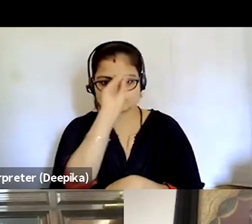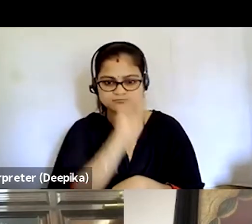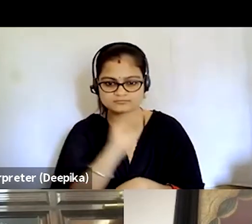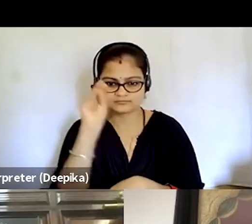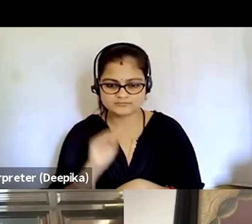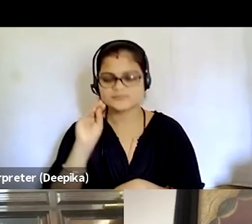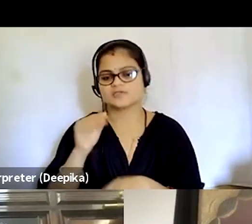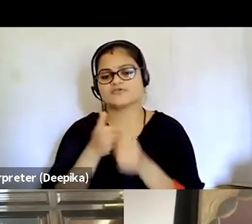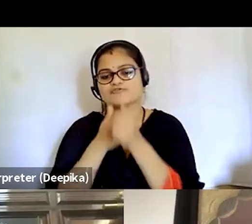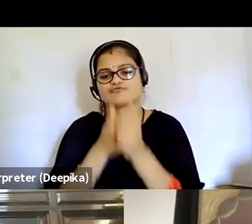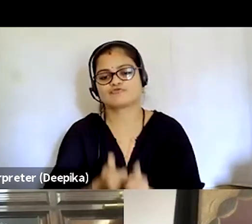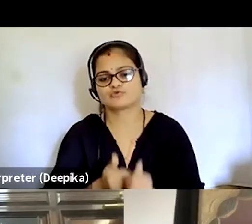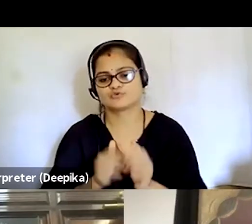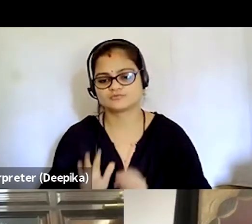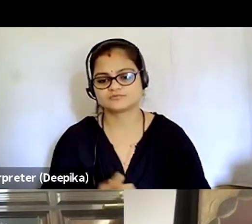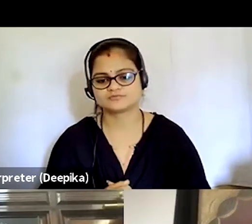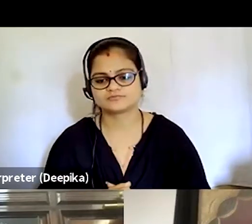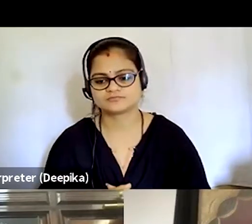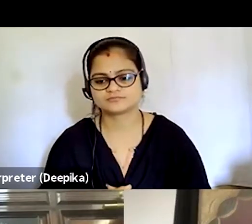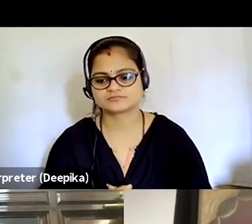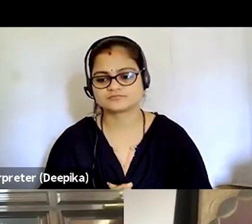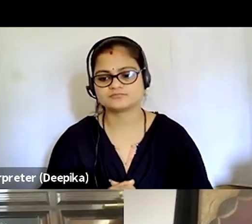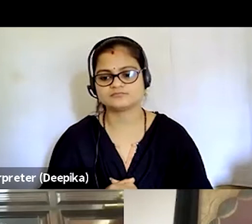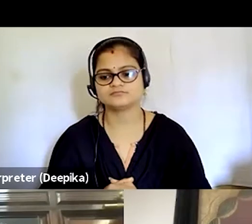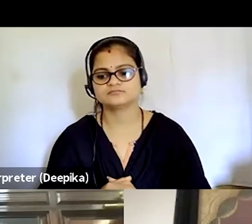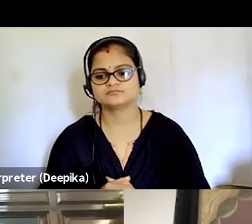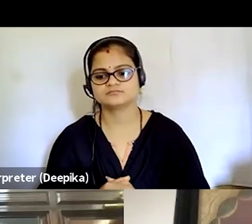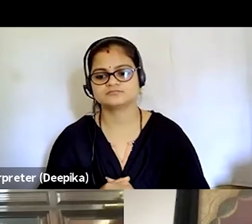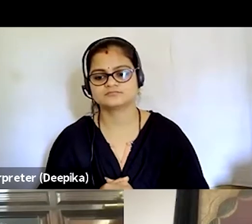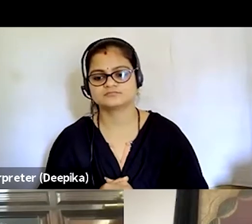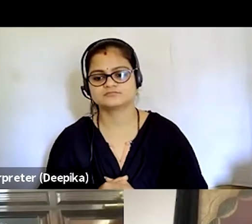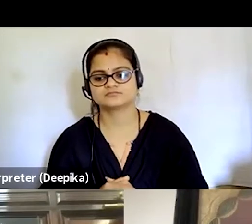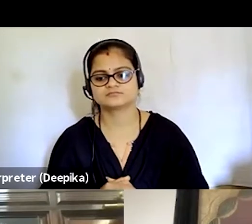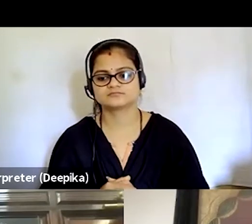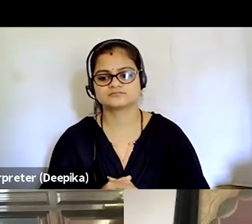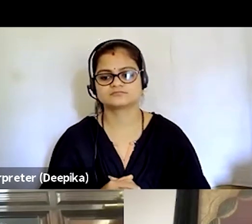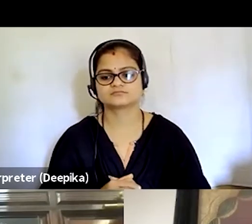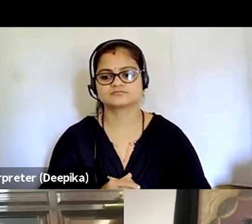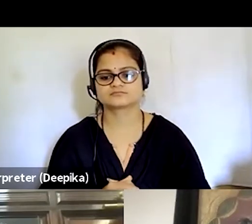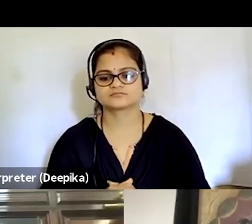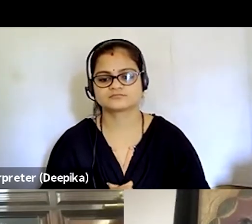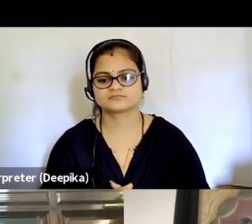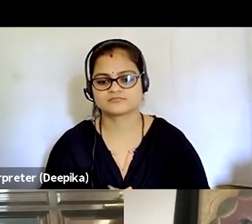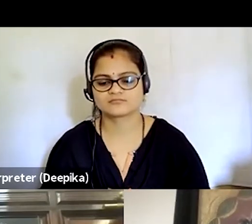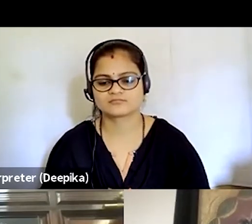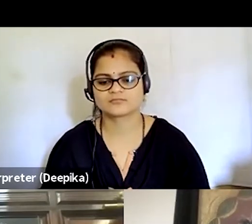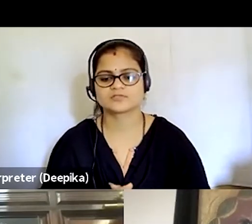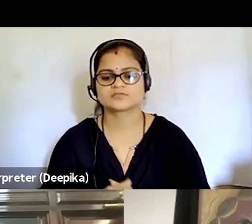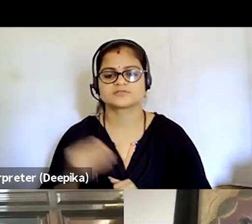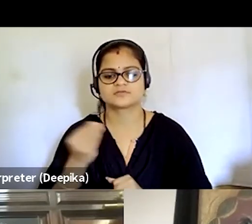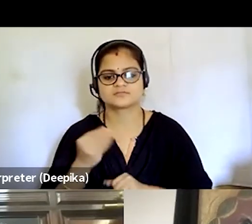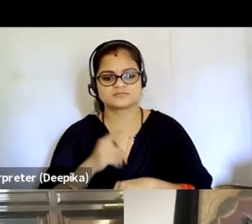did it. Right. So yeah, and I other than the few times